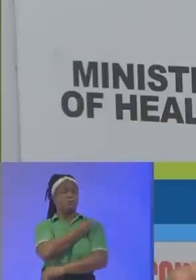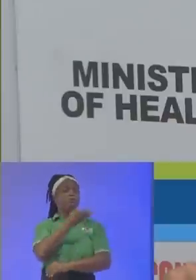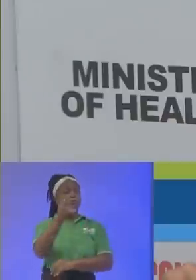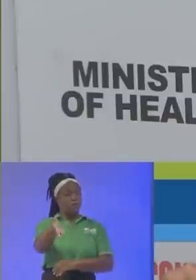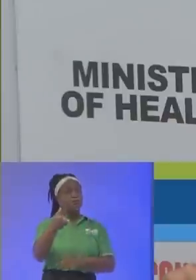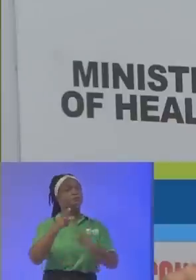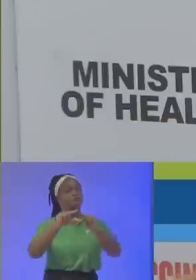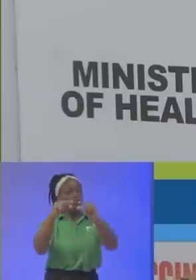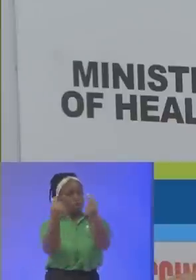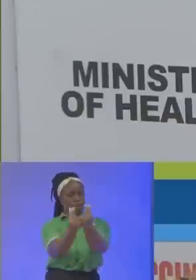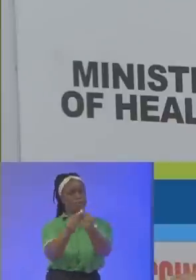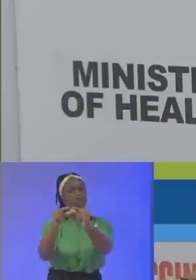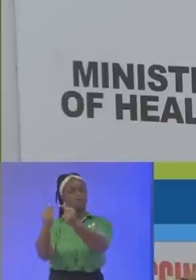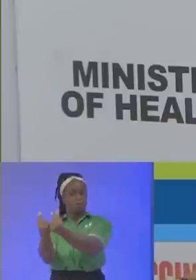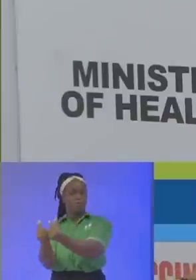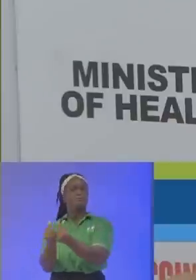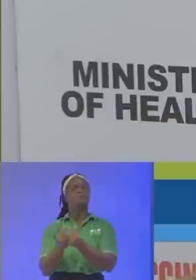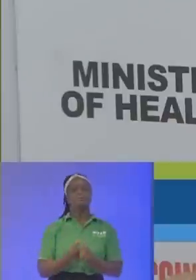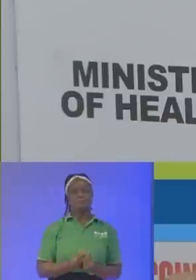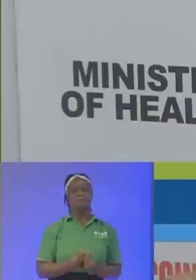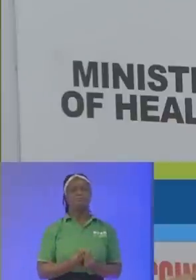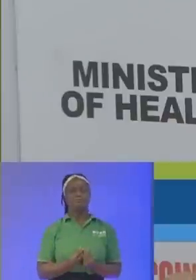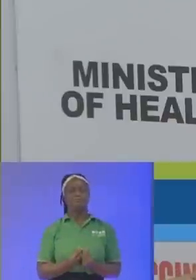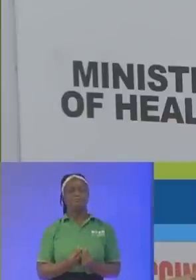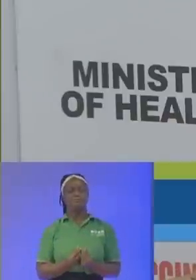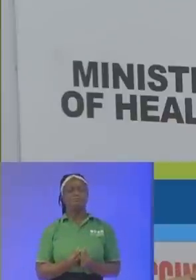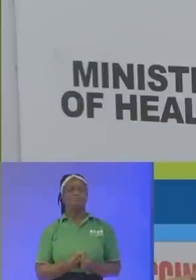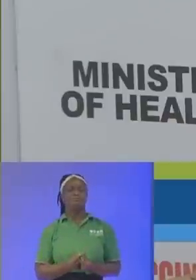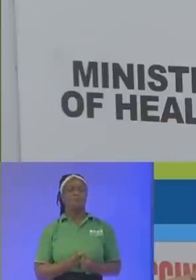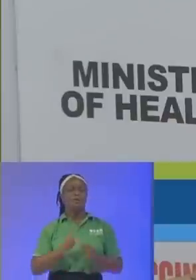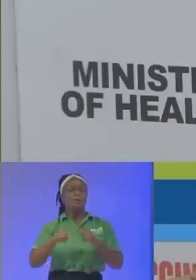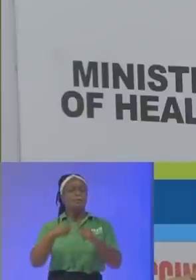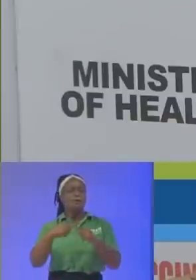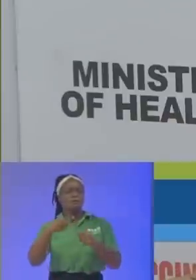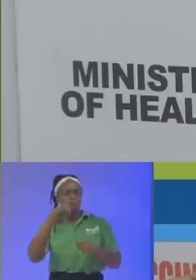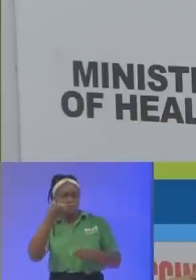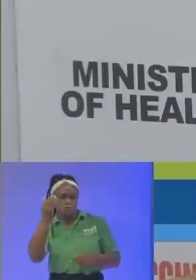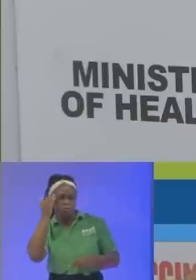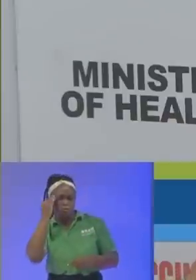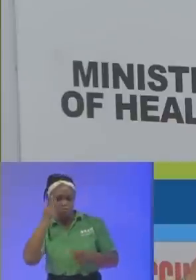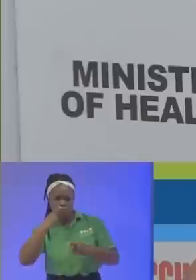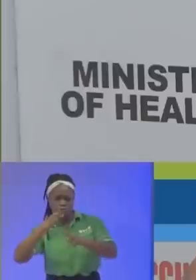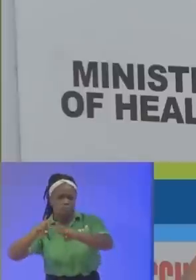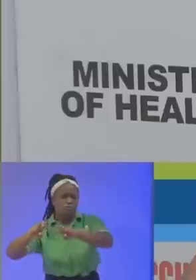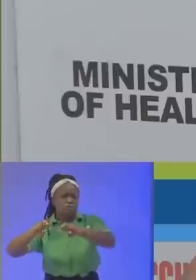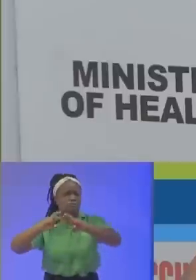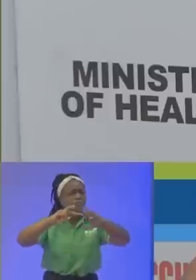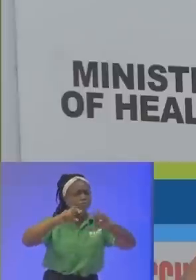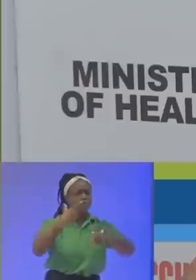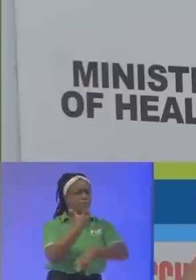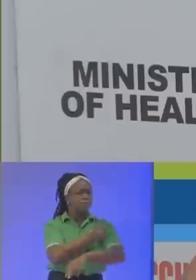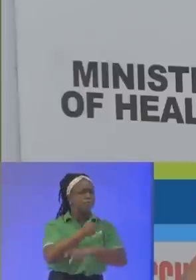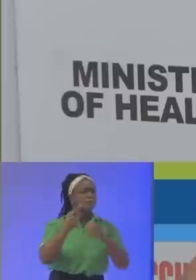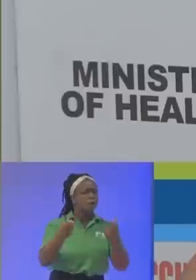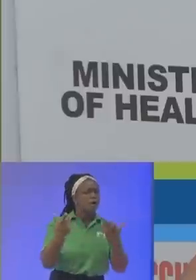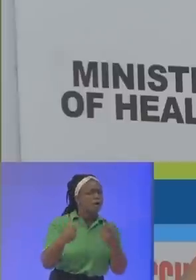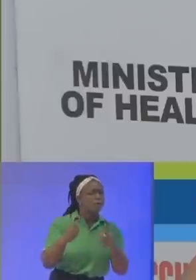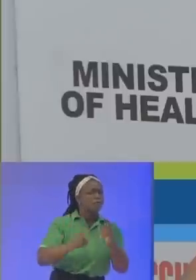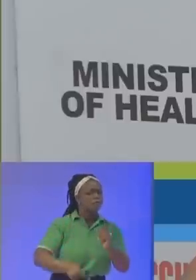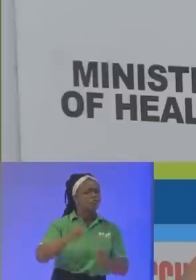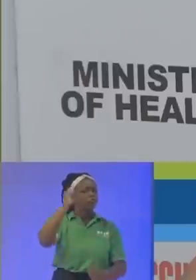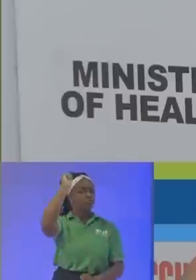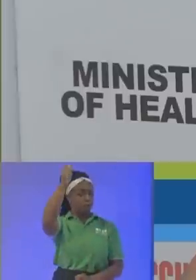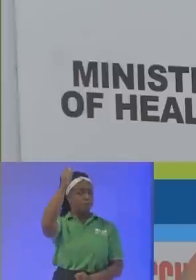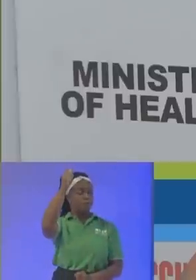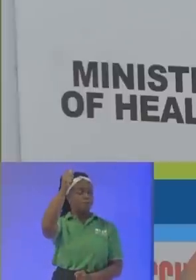however, our estimate of the amount of vaccines required for our population is based on figures we have for our